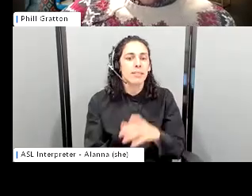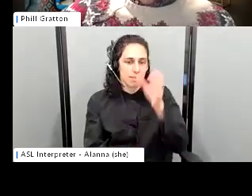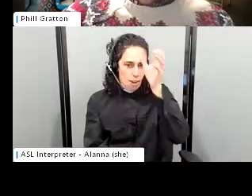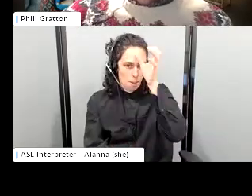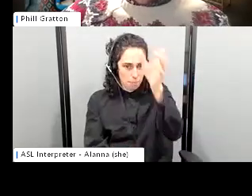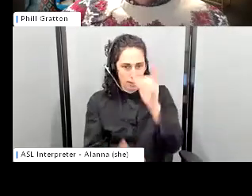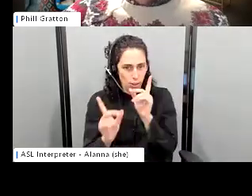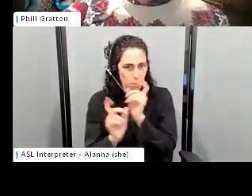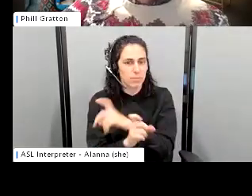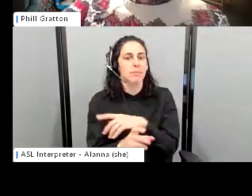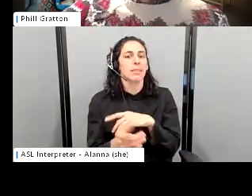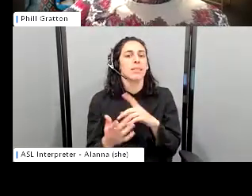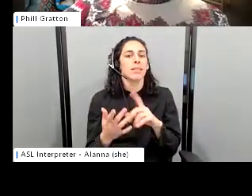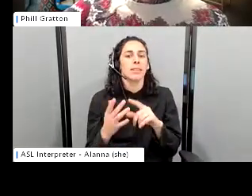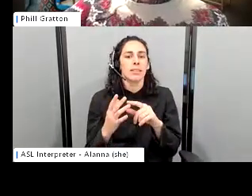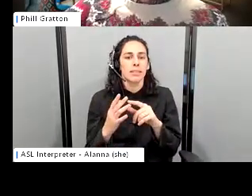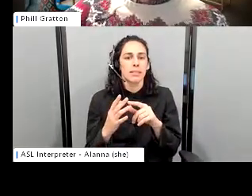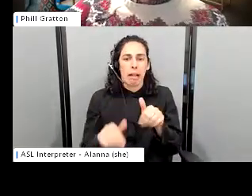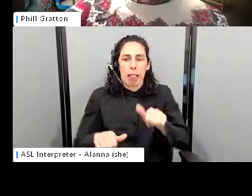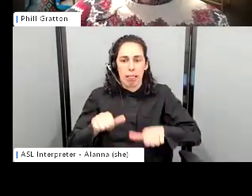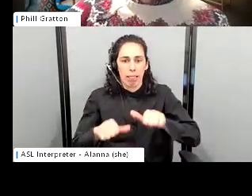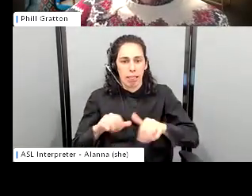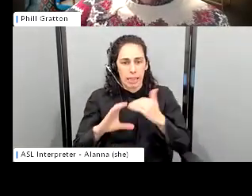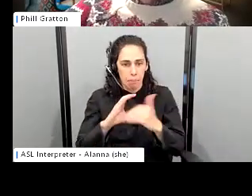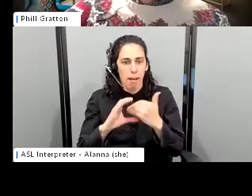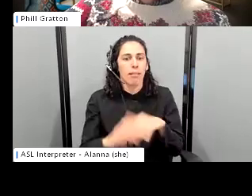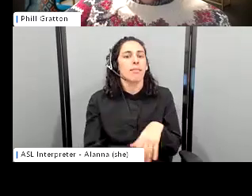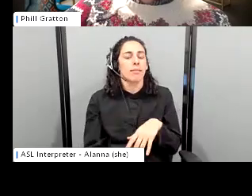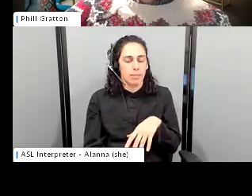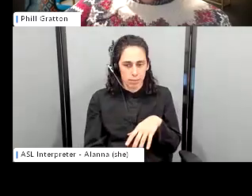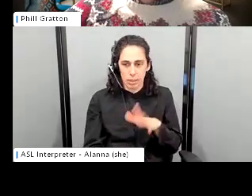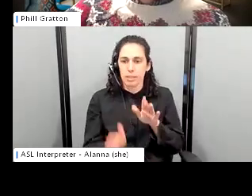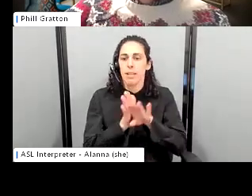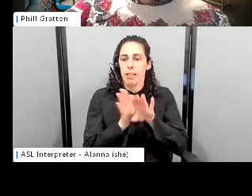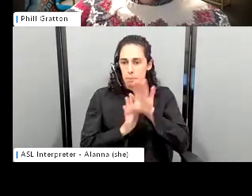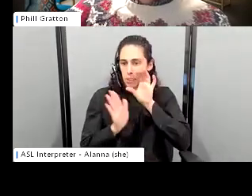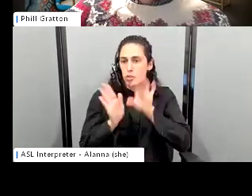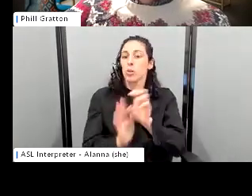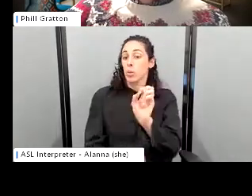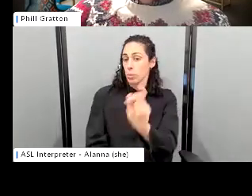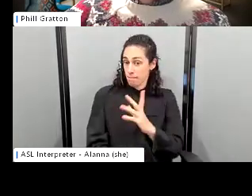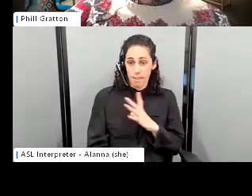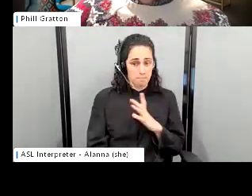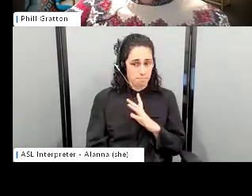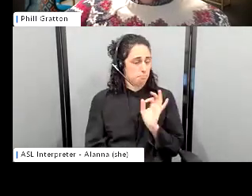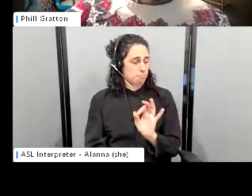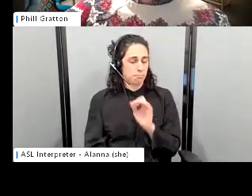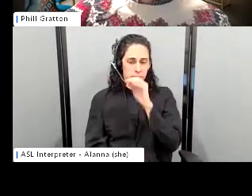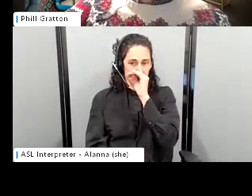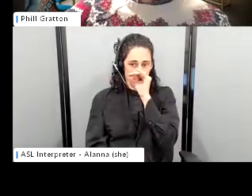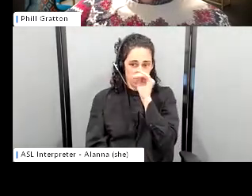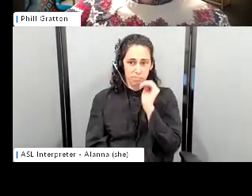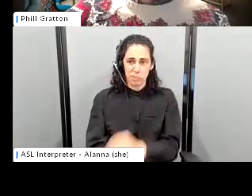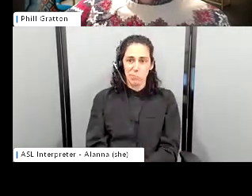difficult emails, generating images. Okay, so really where we get kind of stuck on stuff. And all of those are things